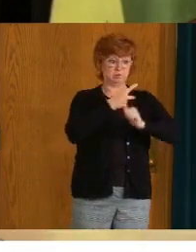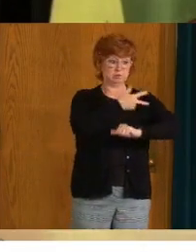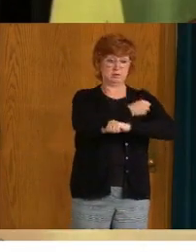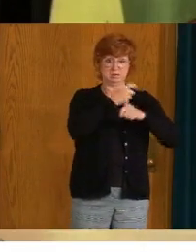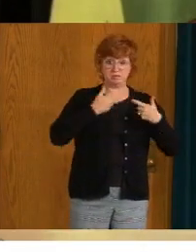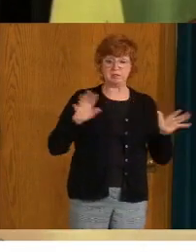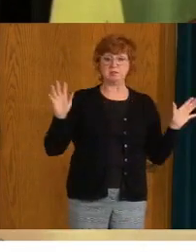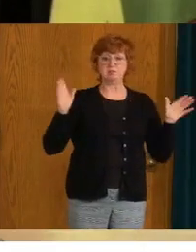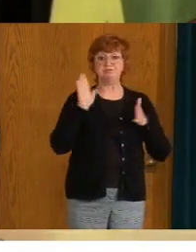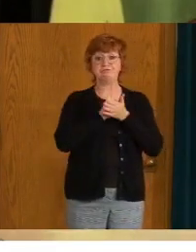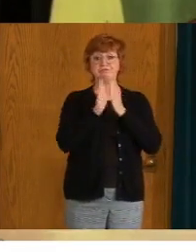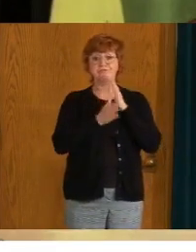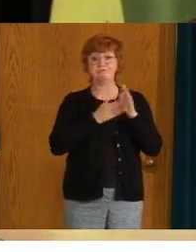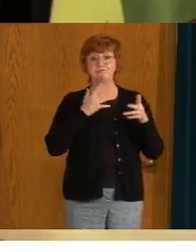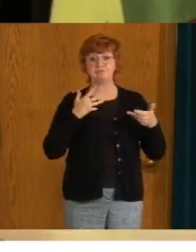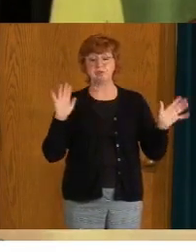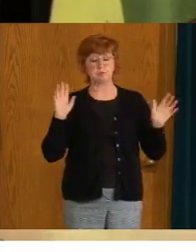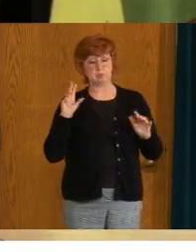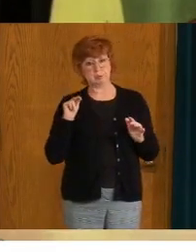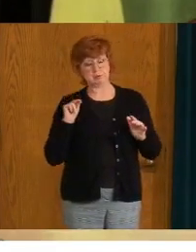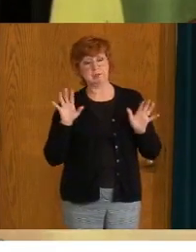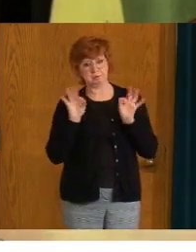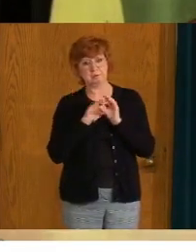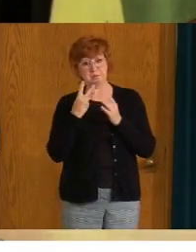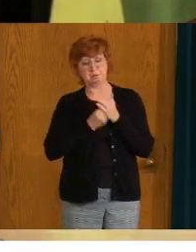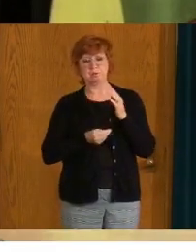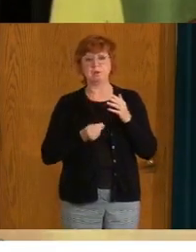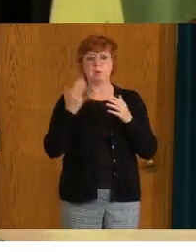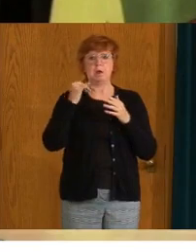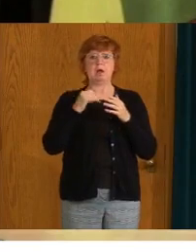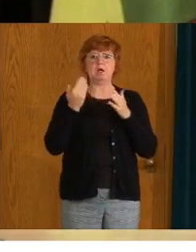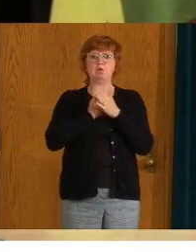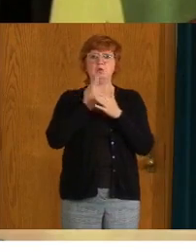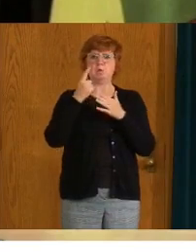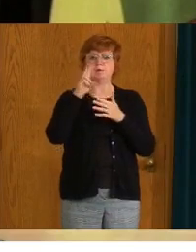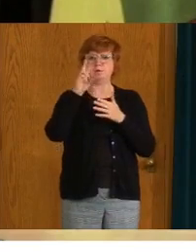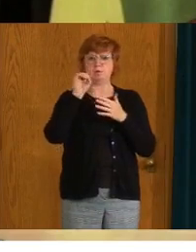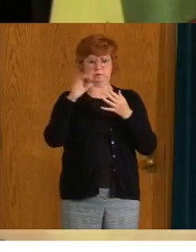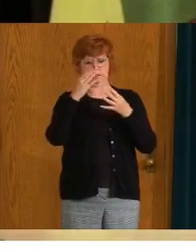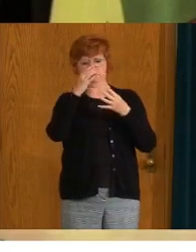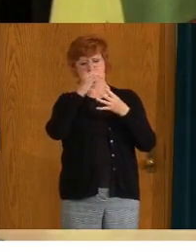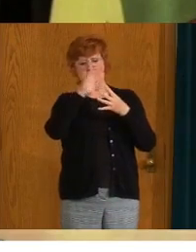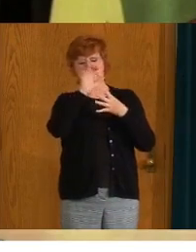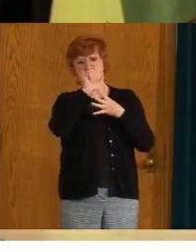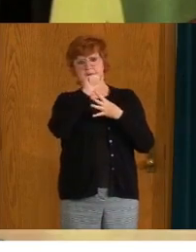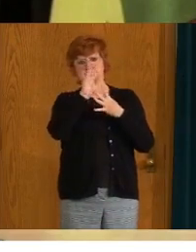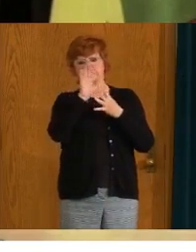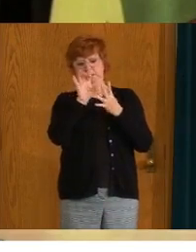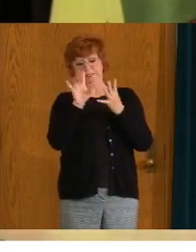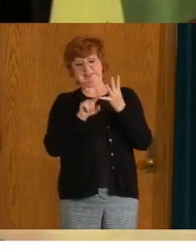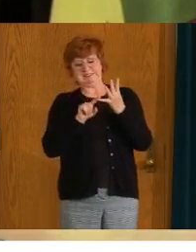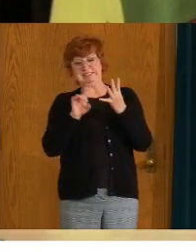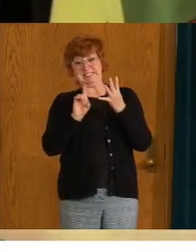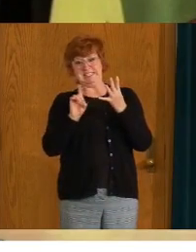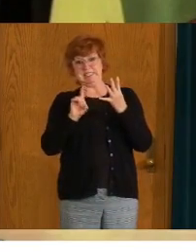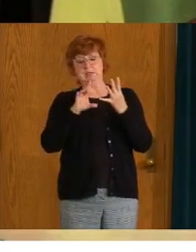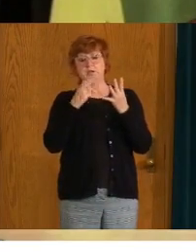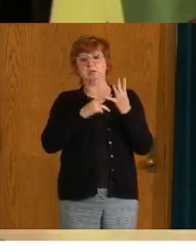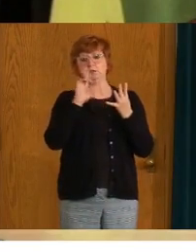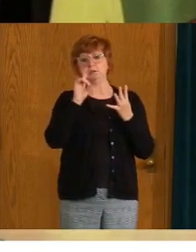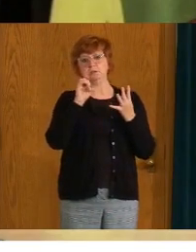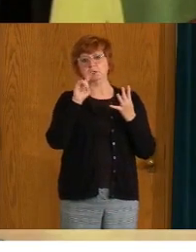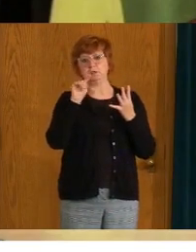dose. Some of the emerging variants, particularly the Delta variant, are still being contracted by many people that have only received